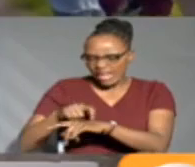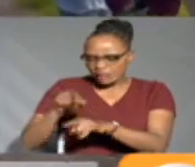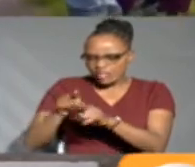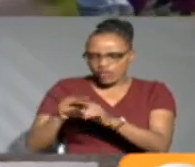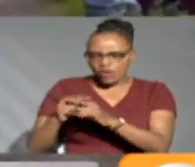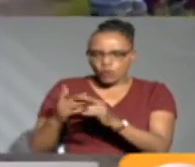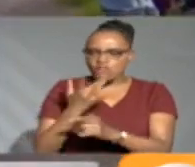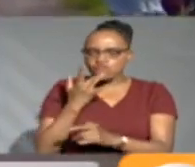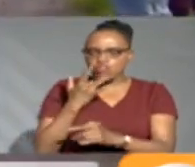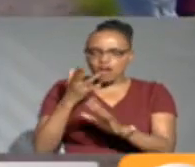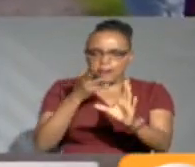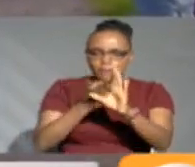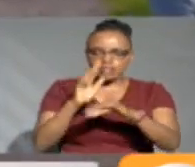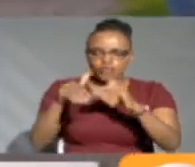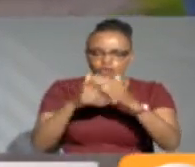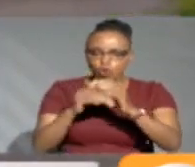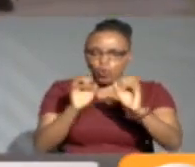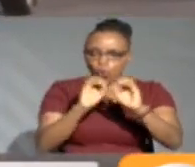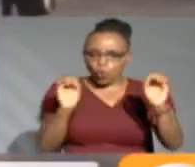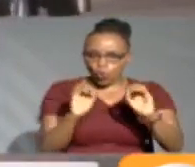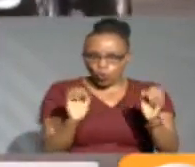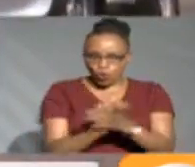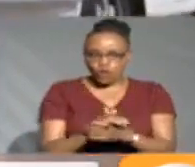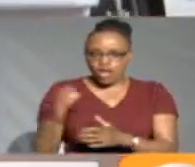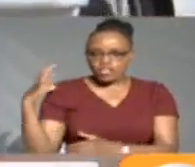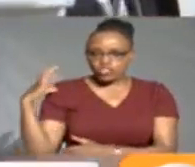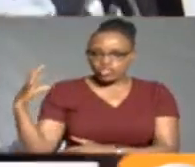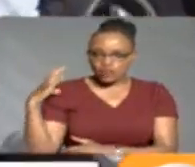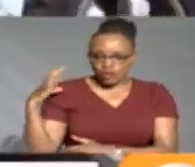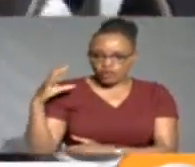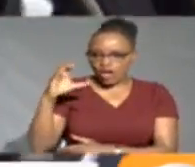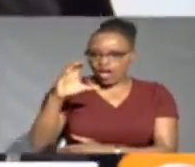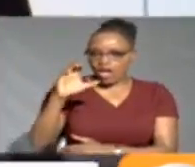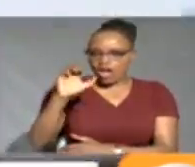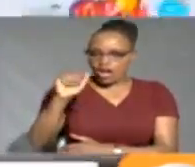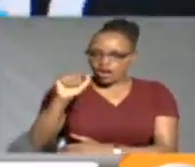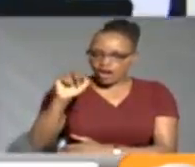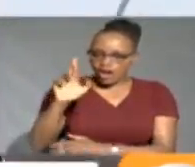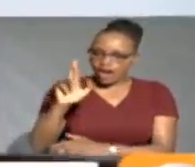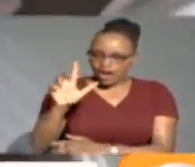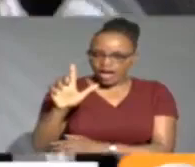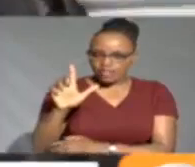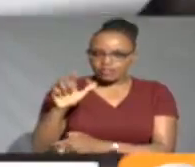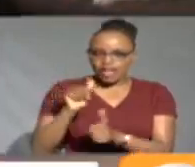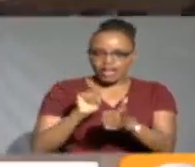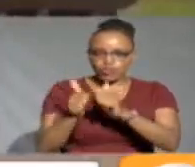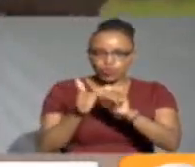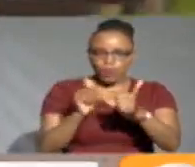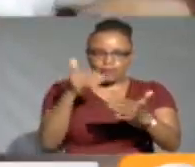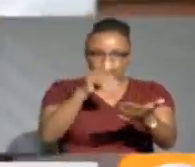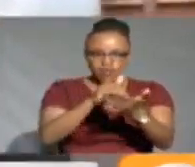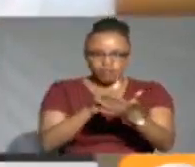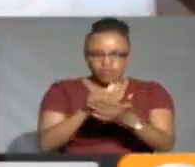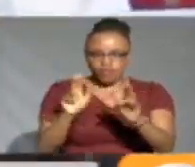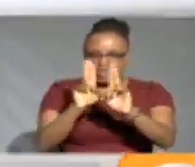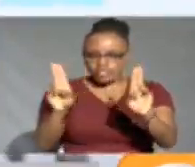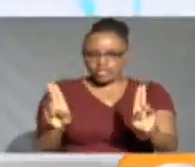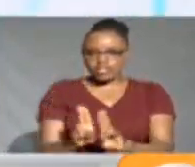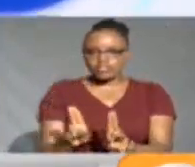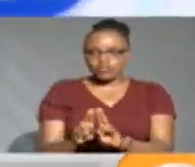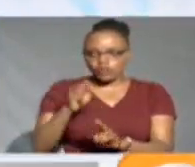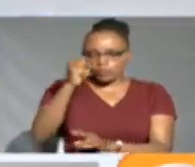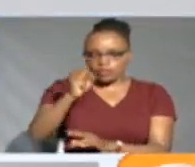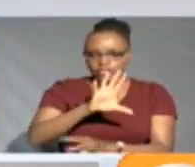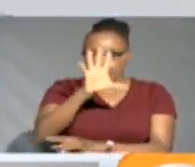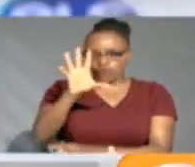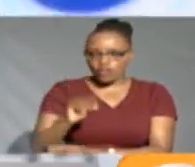not favor all participants and sponsors. Champion Carl Tundo is expected to compete again. There are also international entries from South